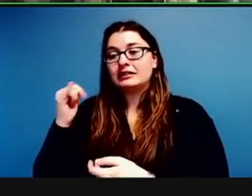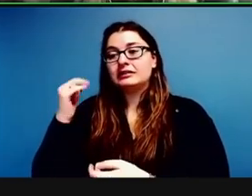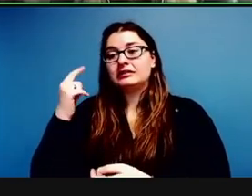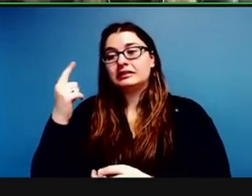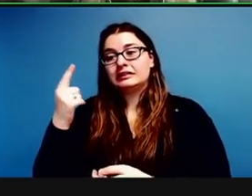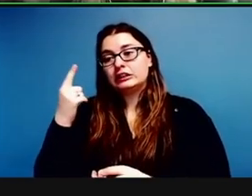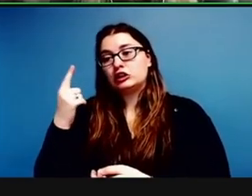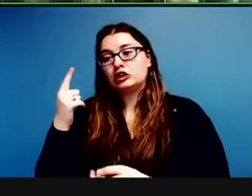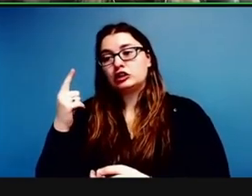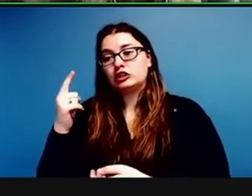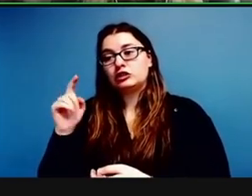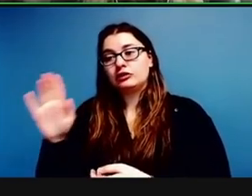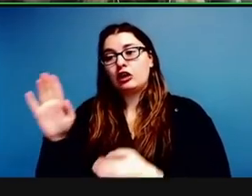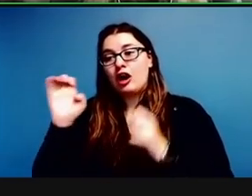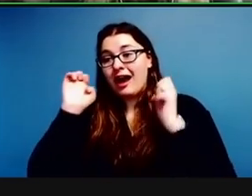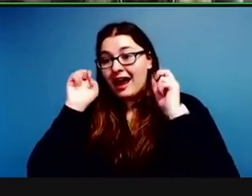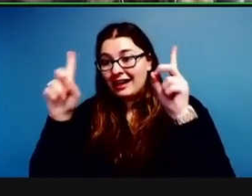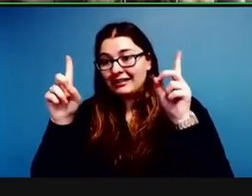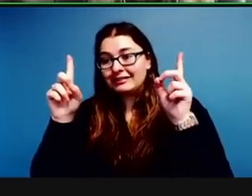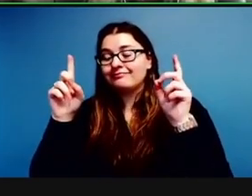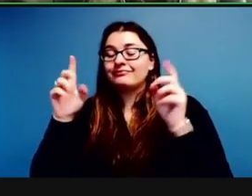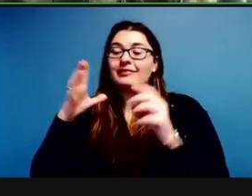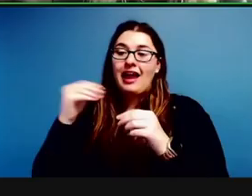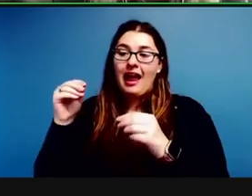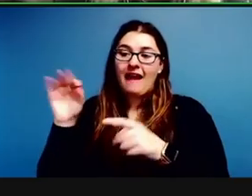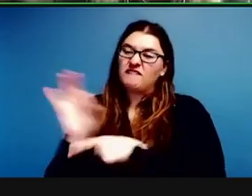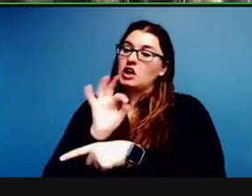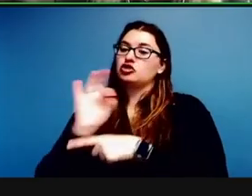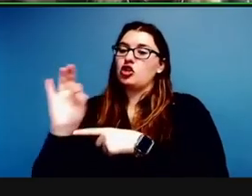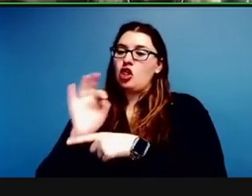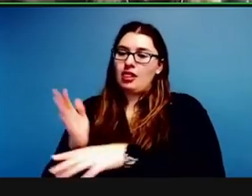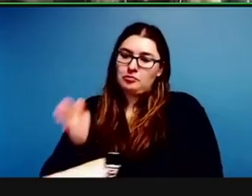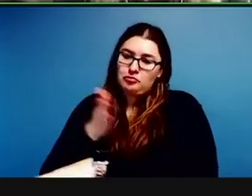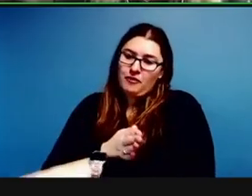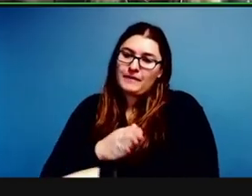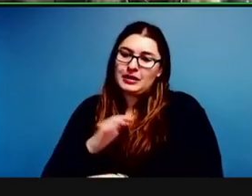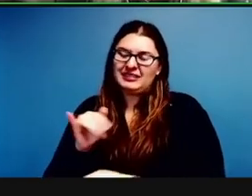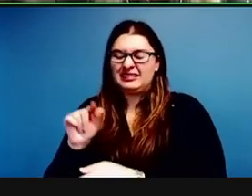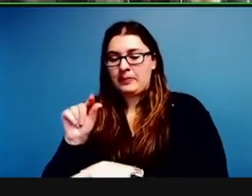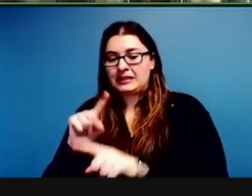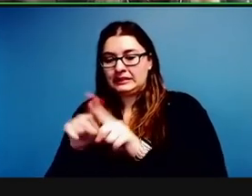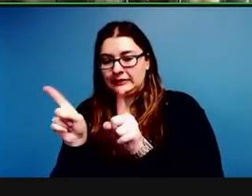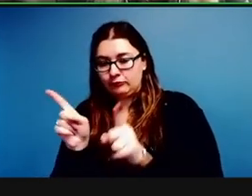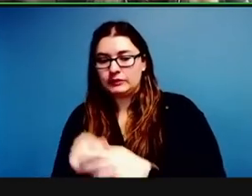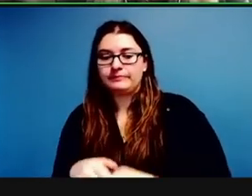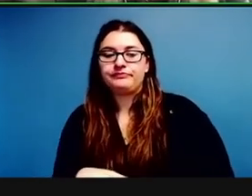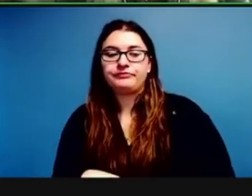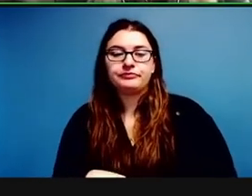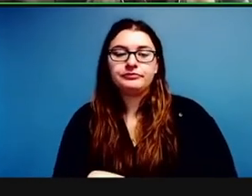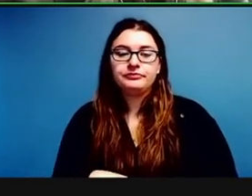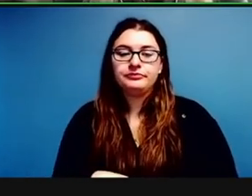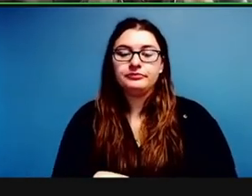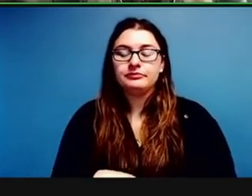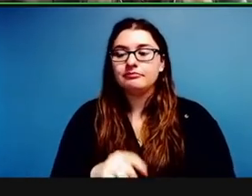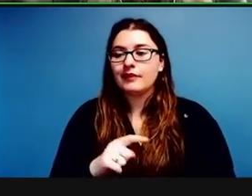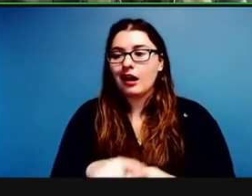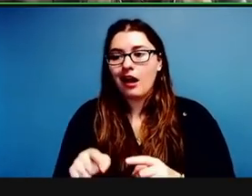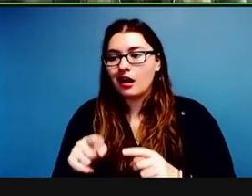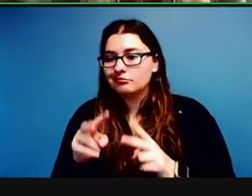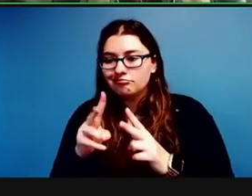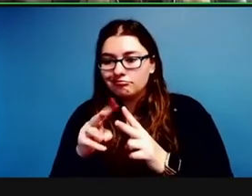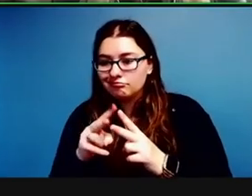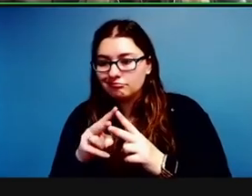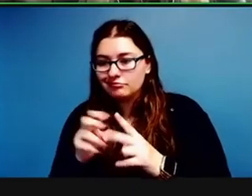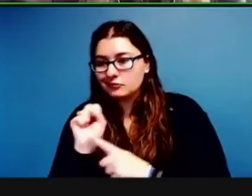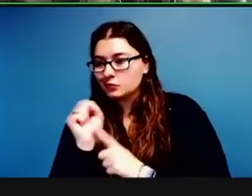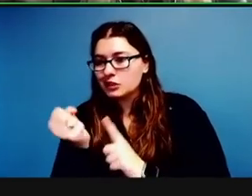their academic and functional advancement. So the standard is a little bit different. But in either circumstance,